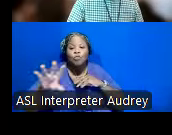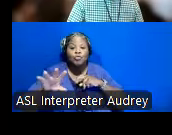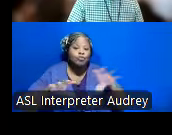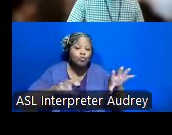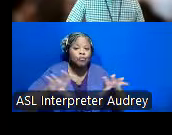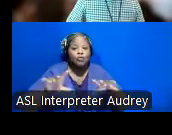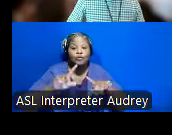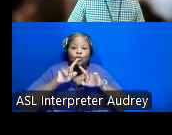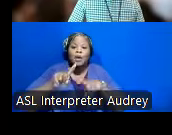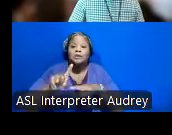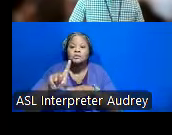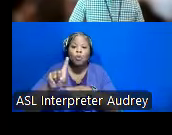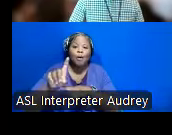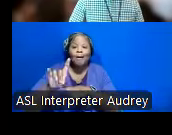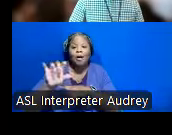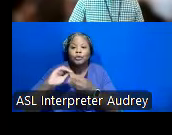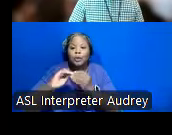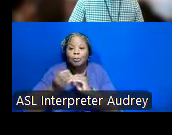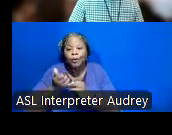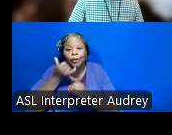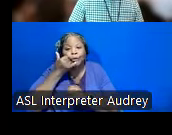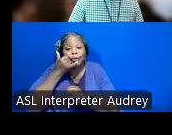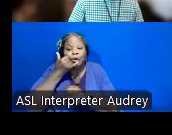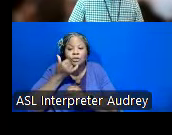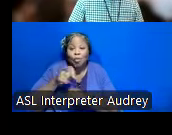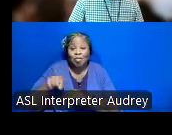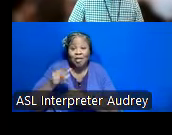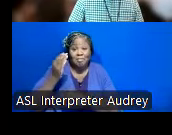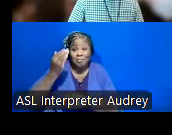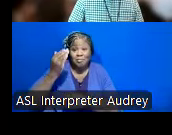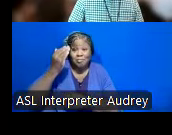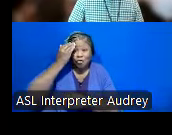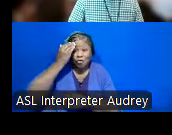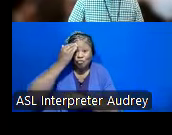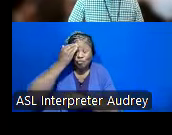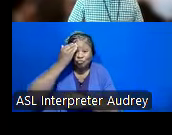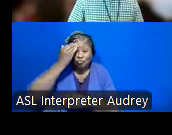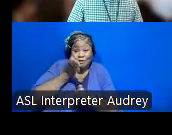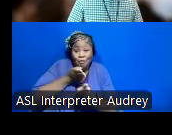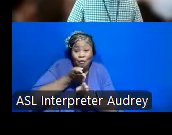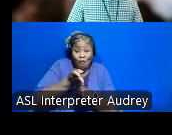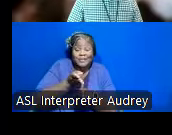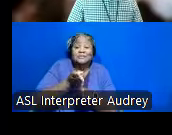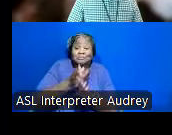the 1-800 number, figuring out who had the specialized knowledge in a given field office got very challenging.